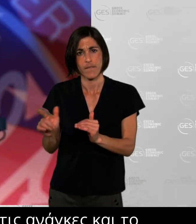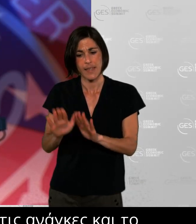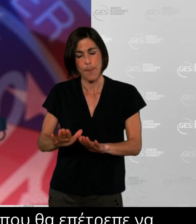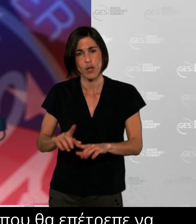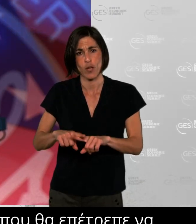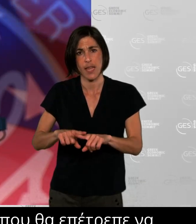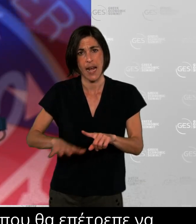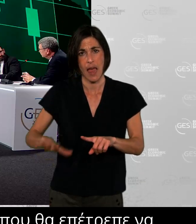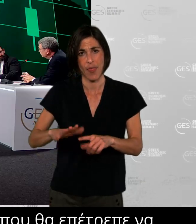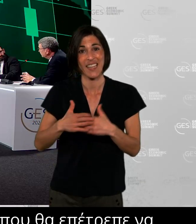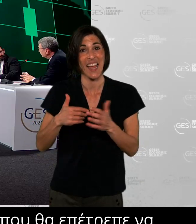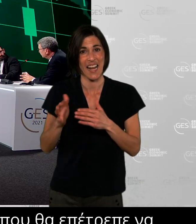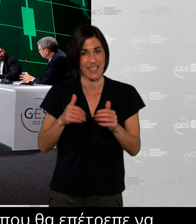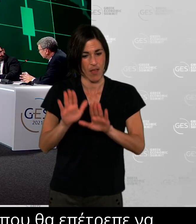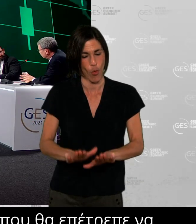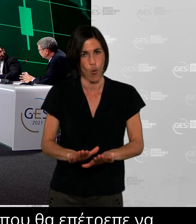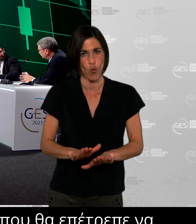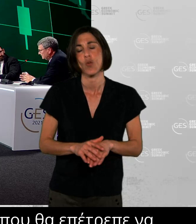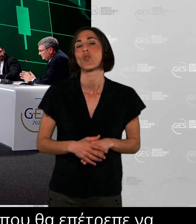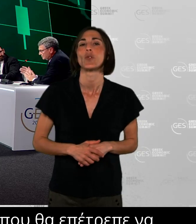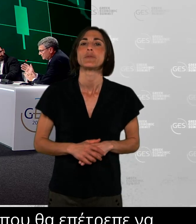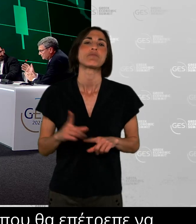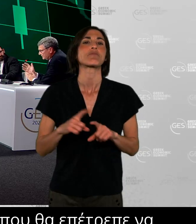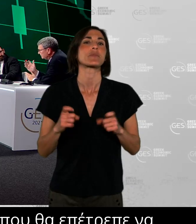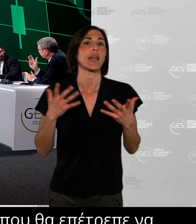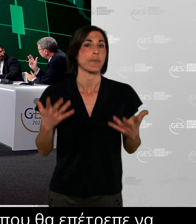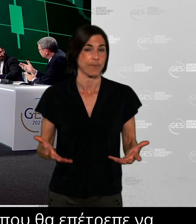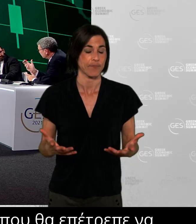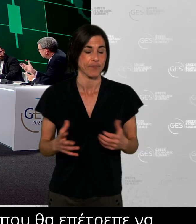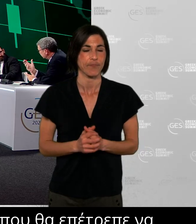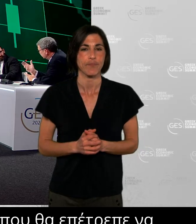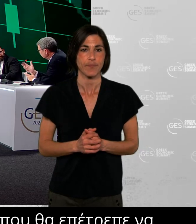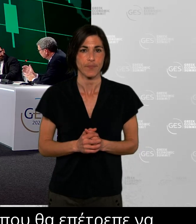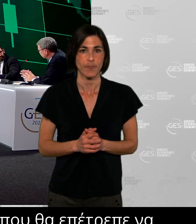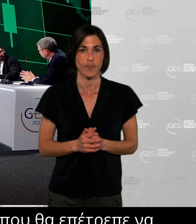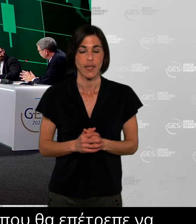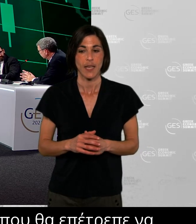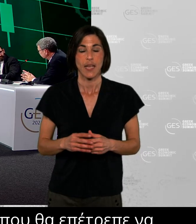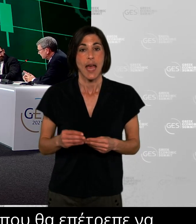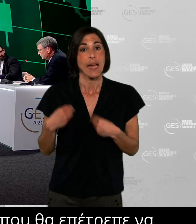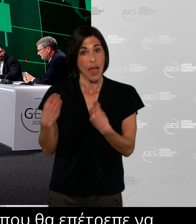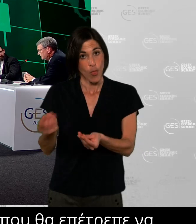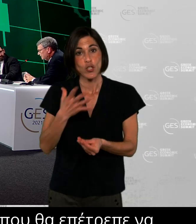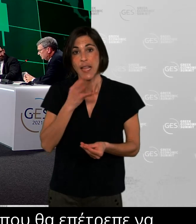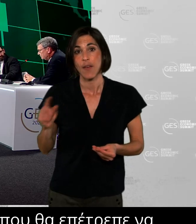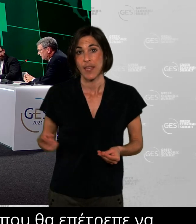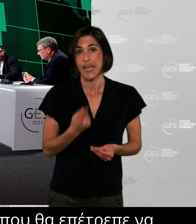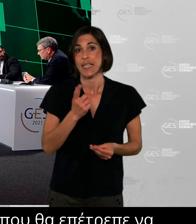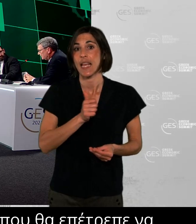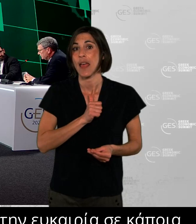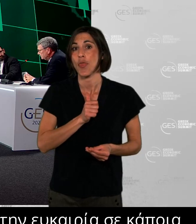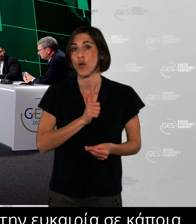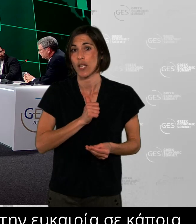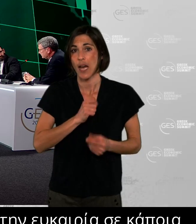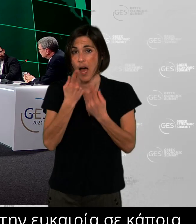to develop the opportunity for some private colleges with international quality that can be demonstrated to be able